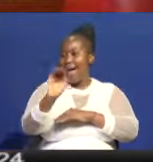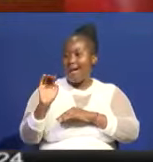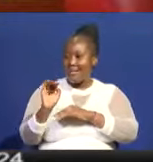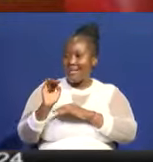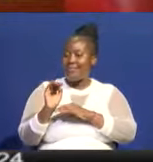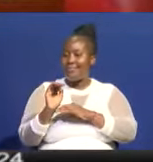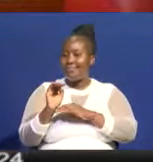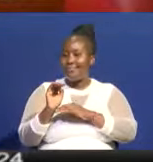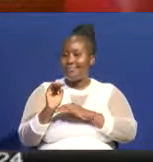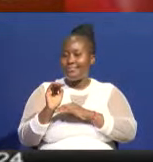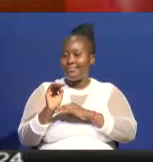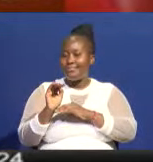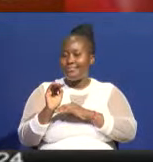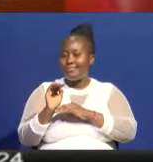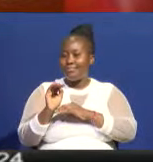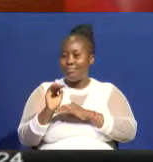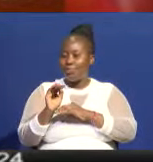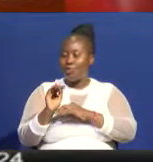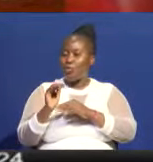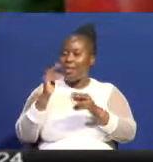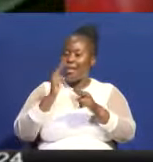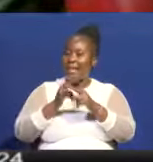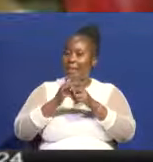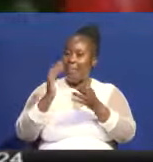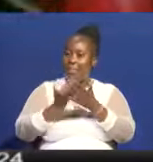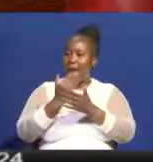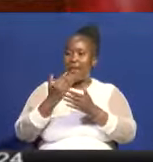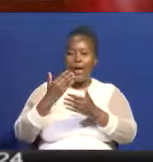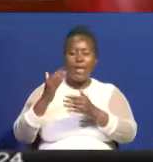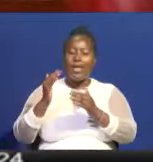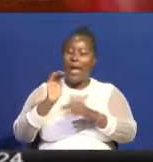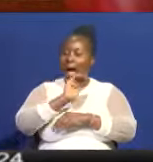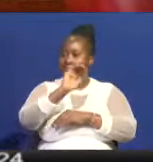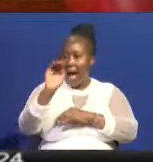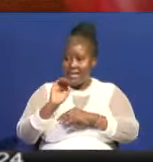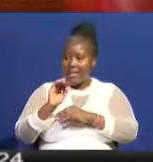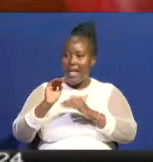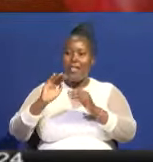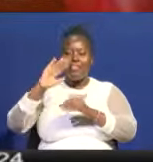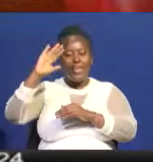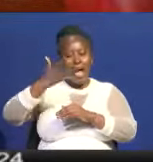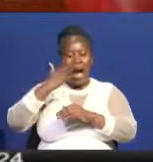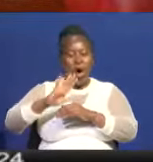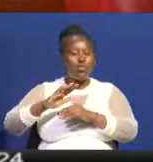to actually guillotine him. And I urge the House to reject the process of guillotining.